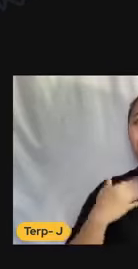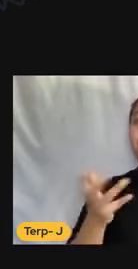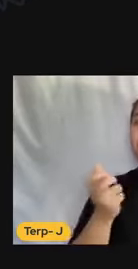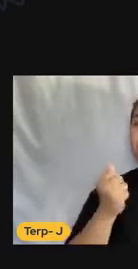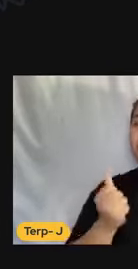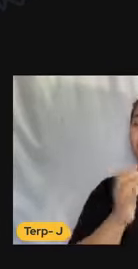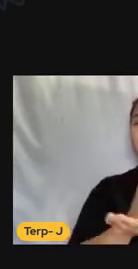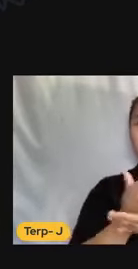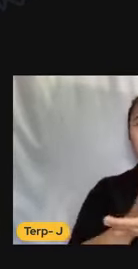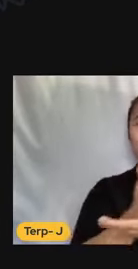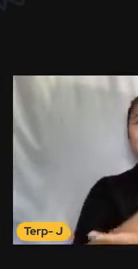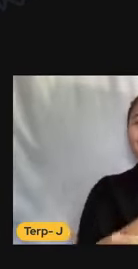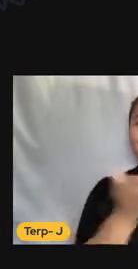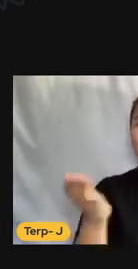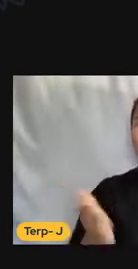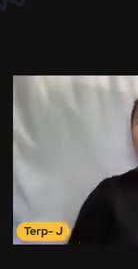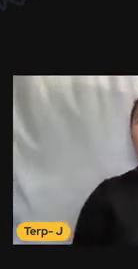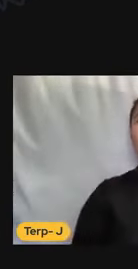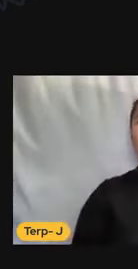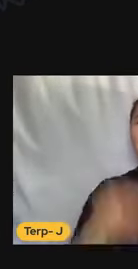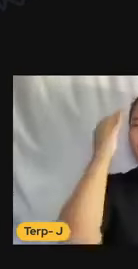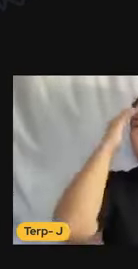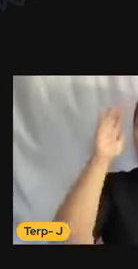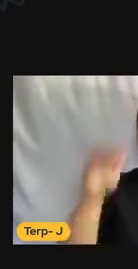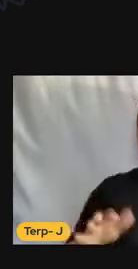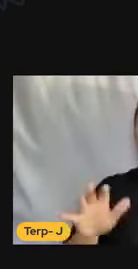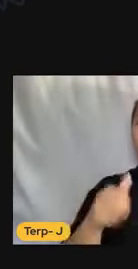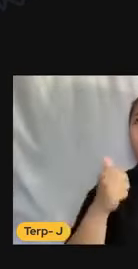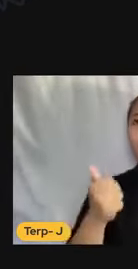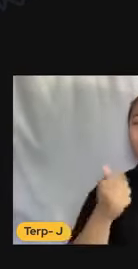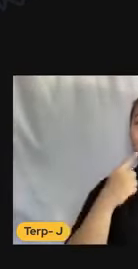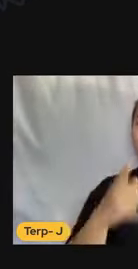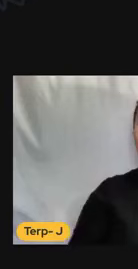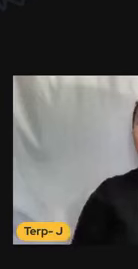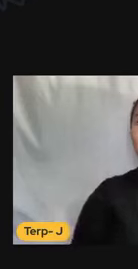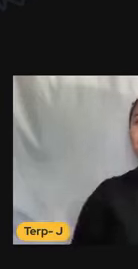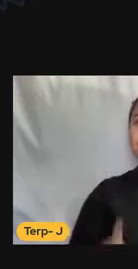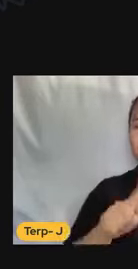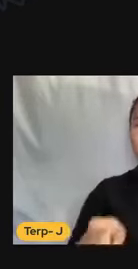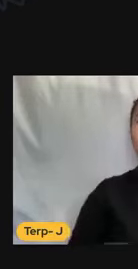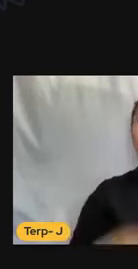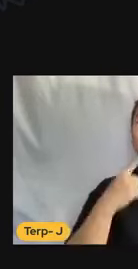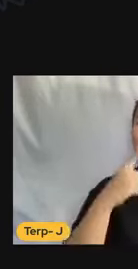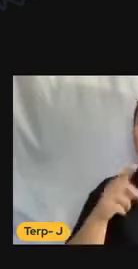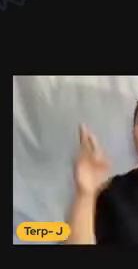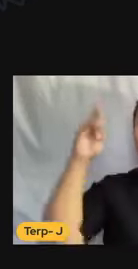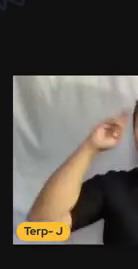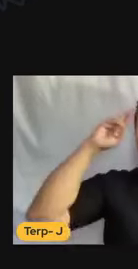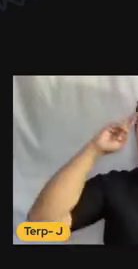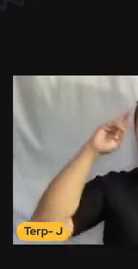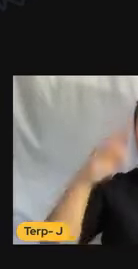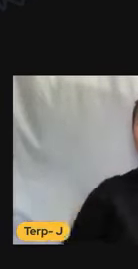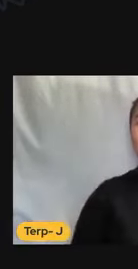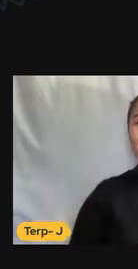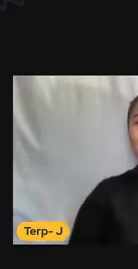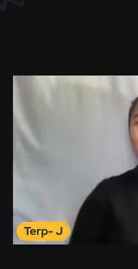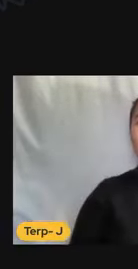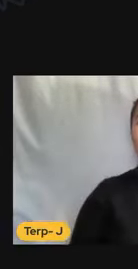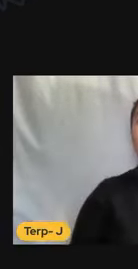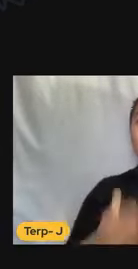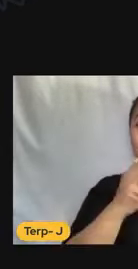you. I don't know until now how to do this, so I have asked Roylan, okay, to load it for